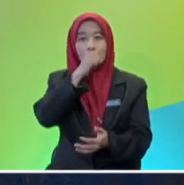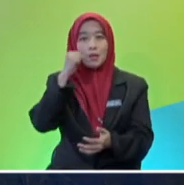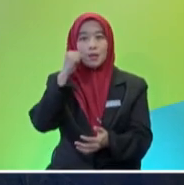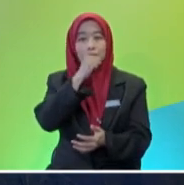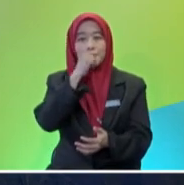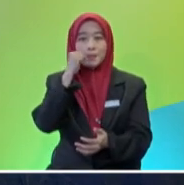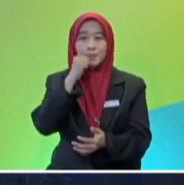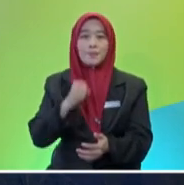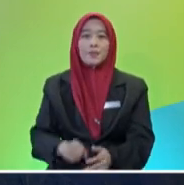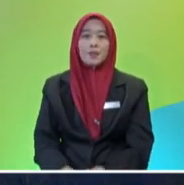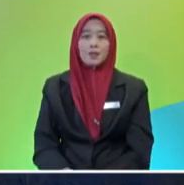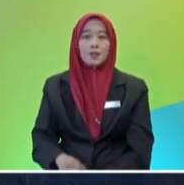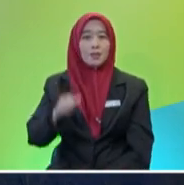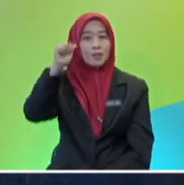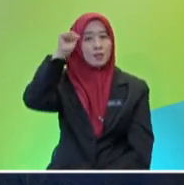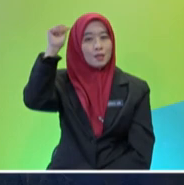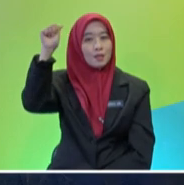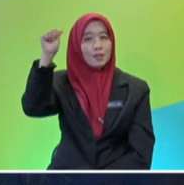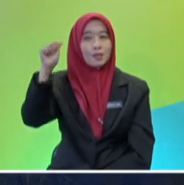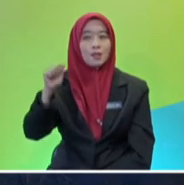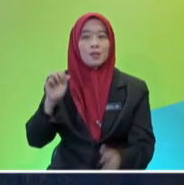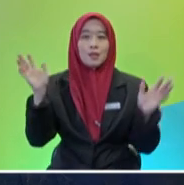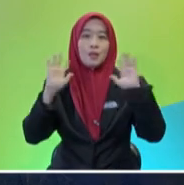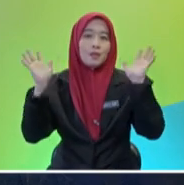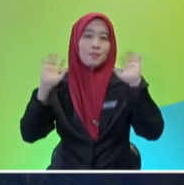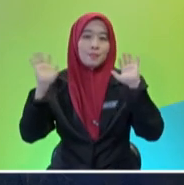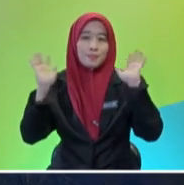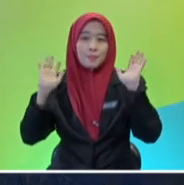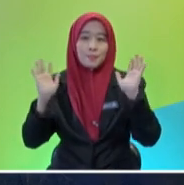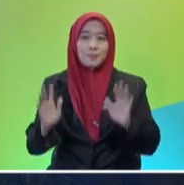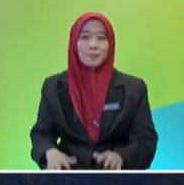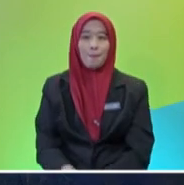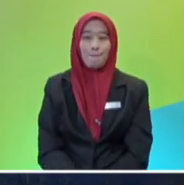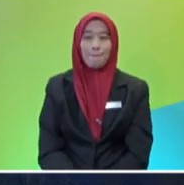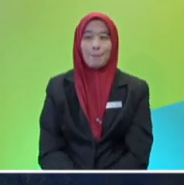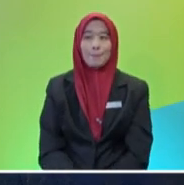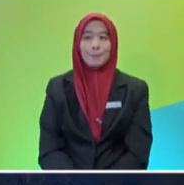you for watching us. Assalamualaikum, salam sejahtera. Bye bye.